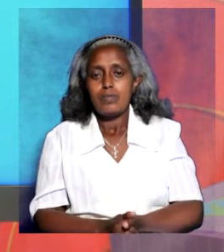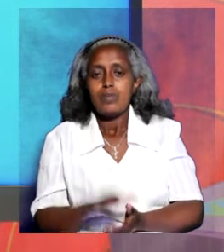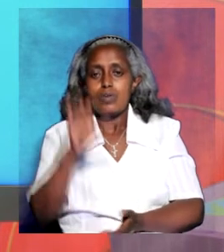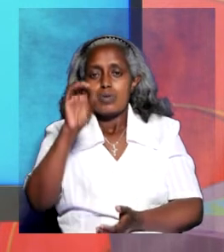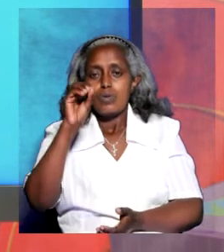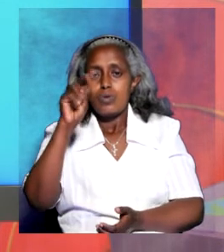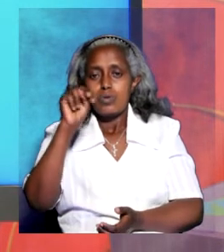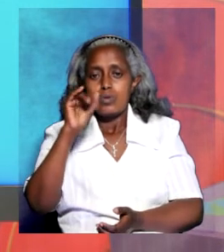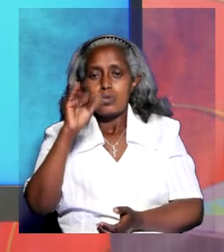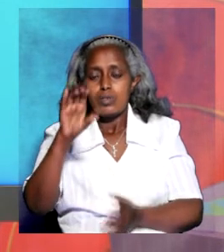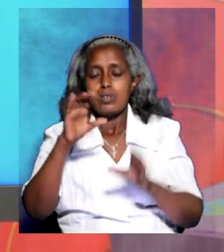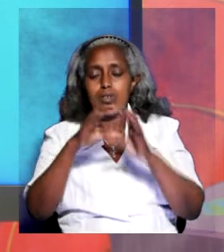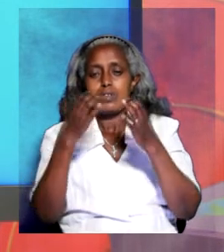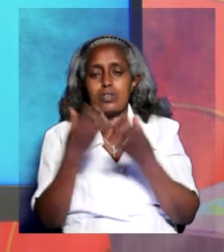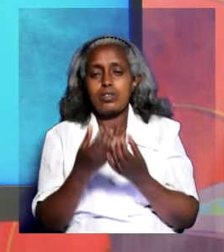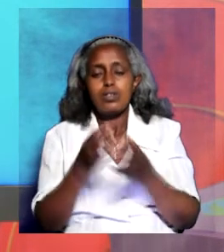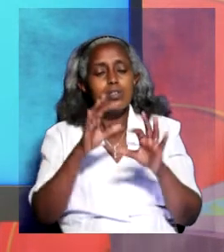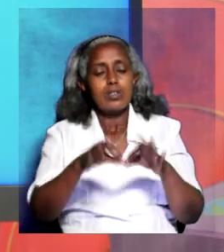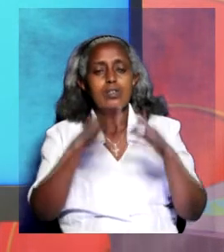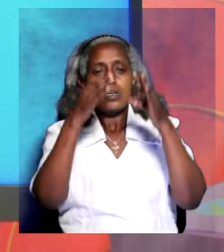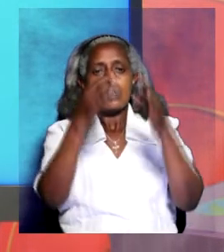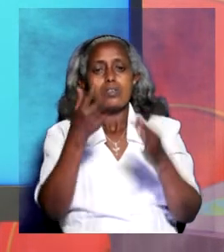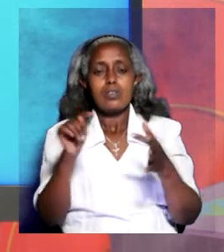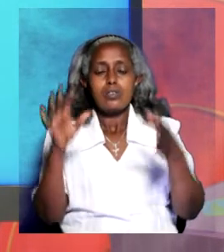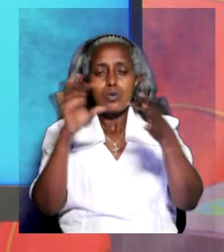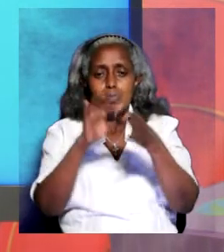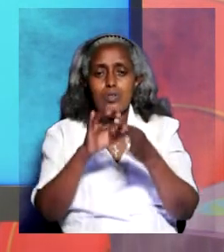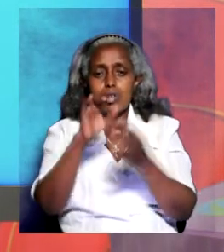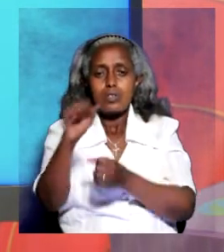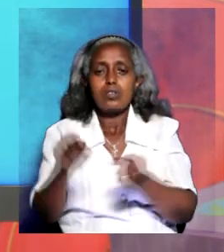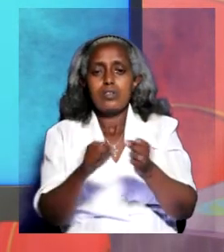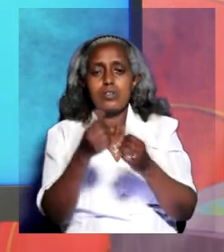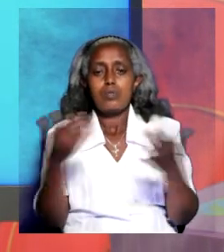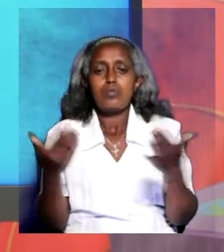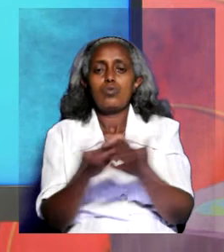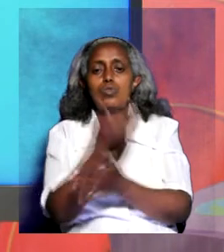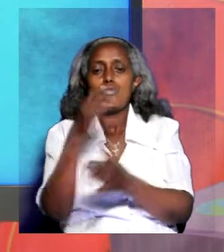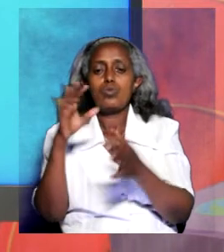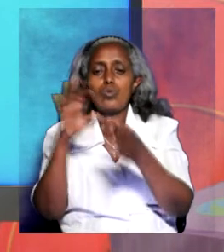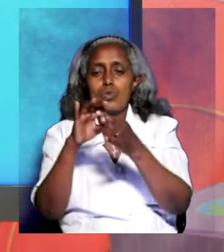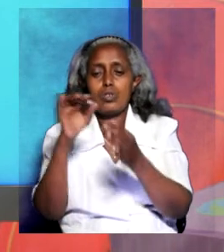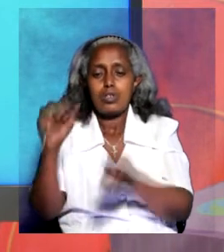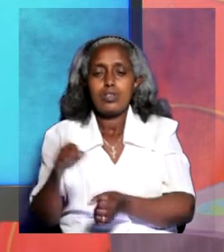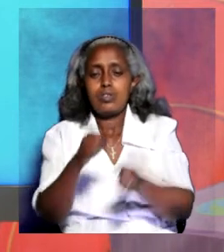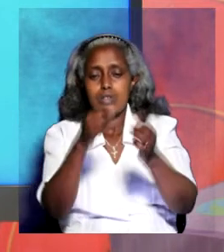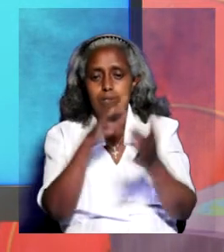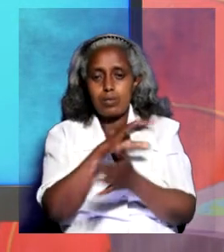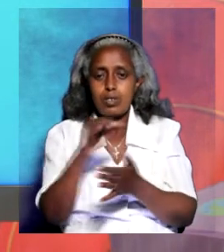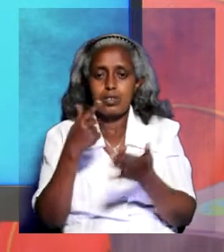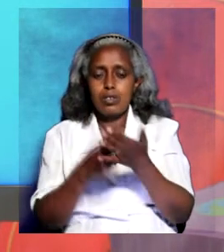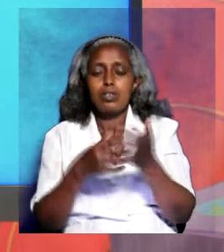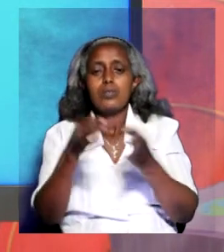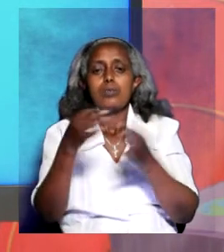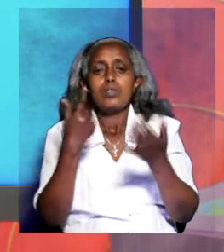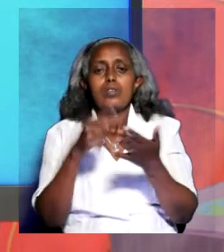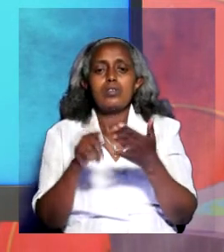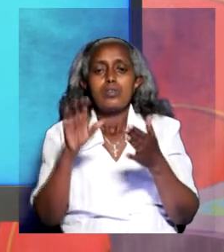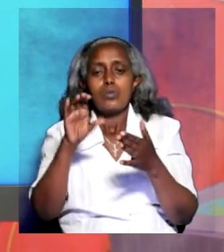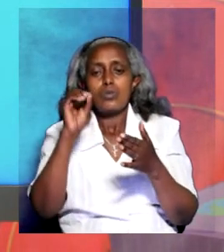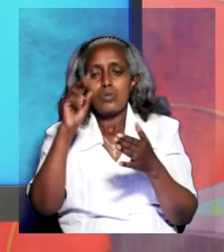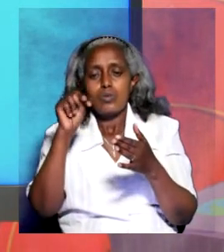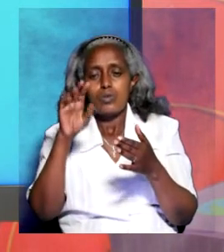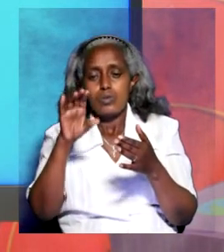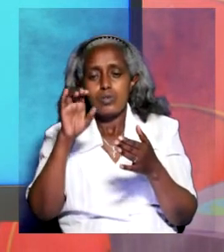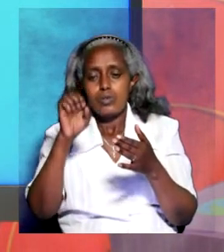conic section, translate the coordinate system into new coordinate system, and then express the conic section in terms